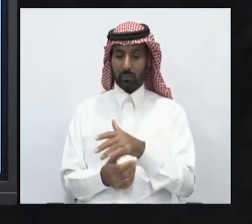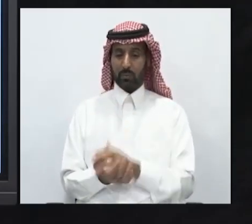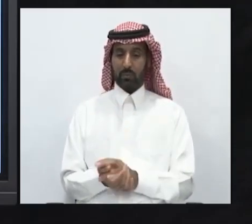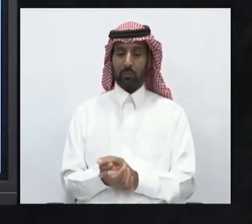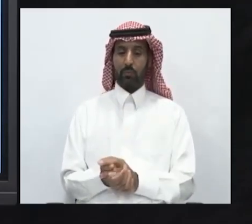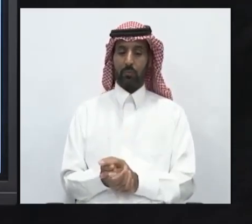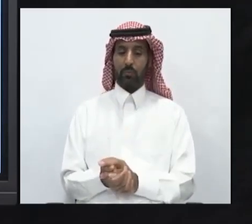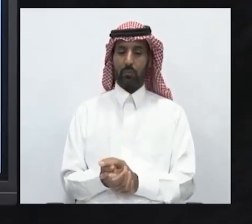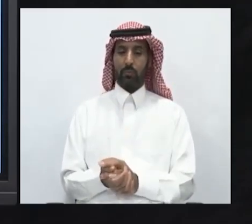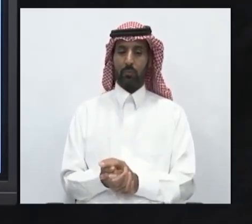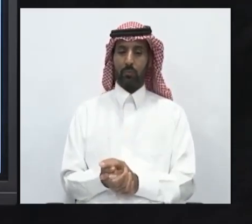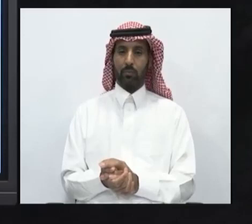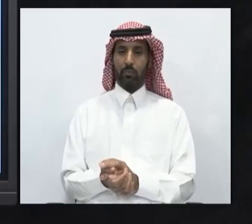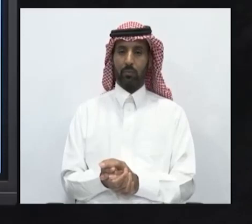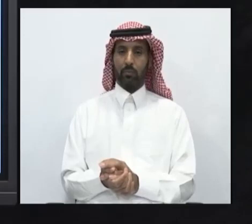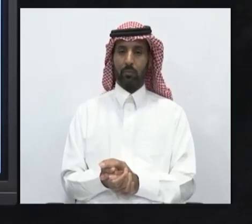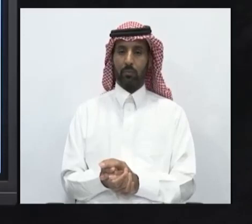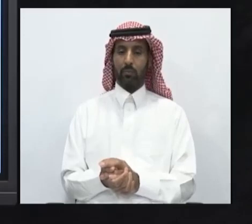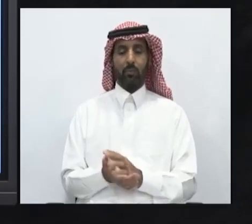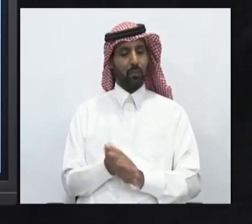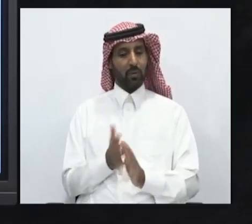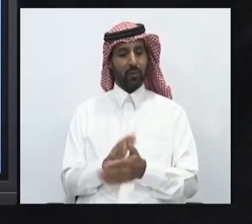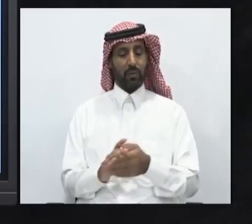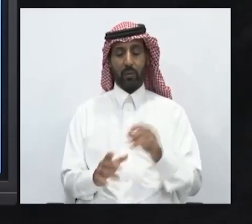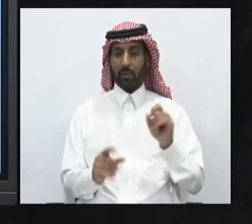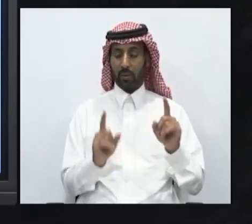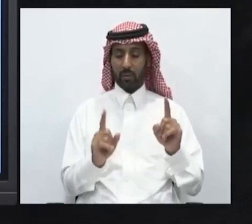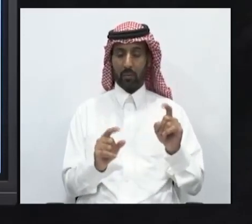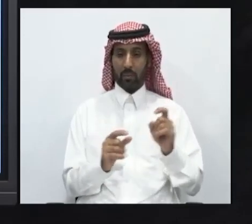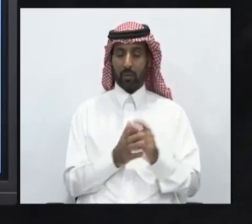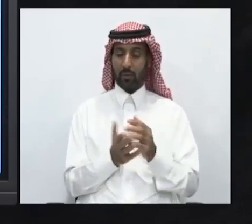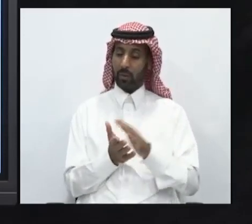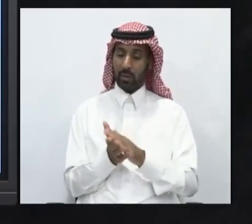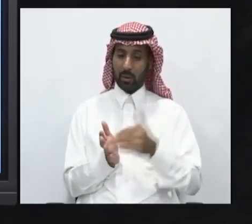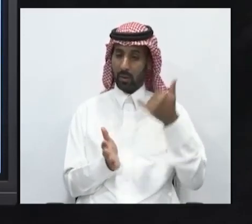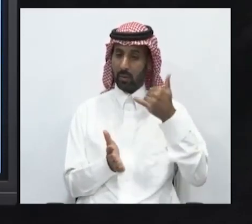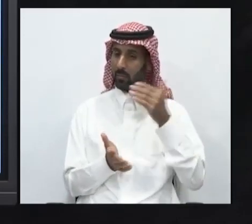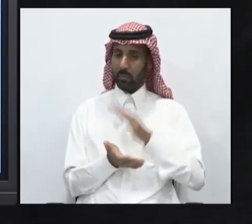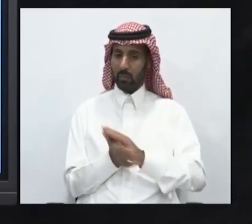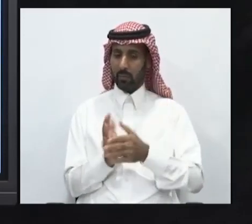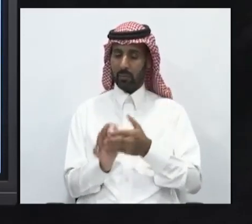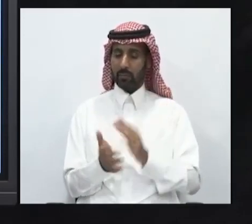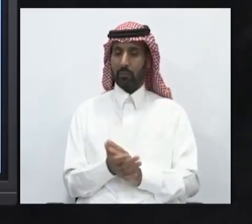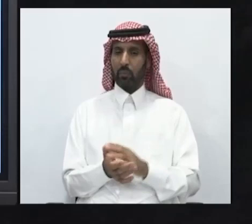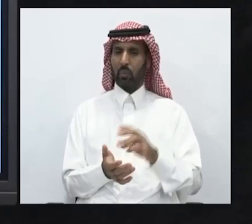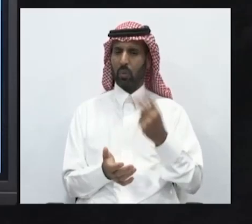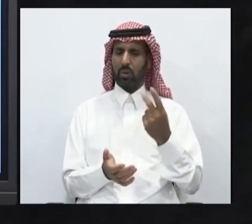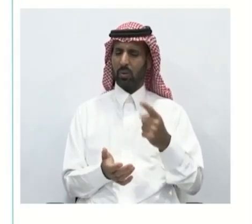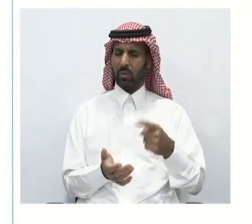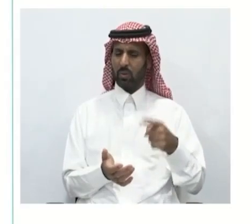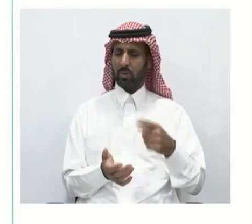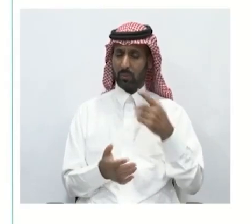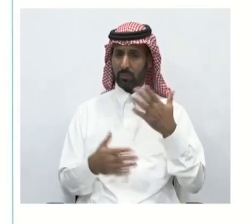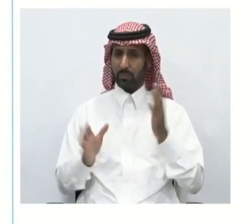inner peace cut off from social media or anything without any any people just for a couple of days try it